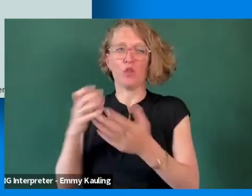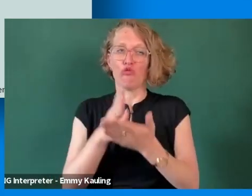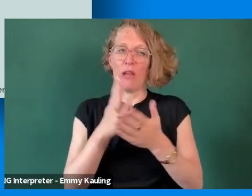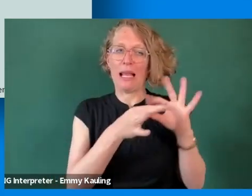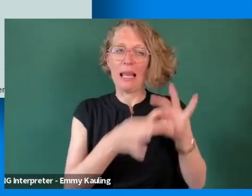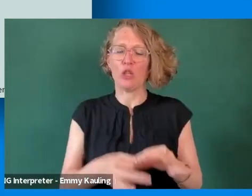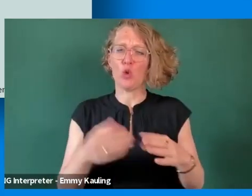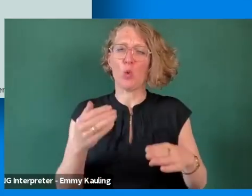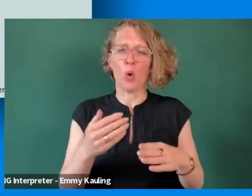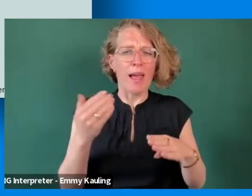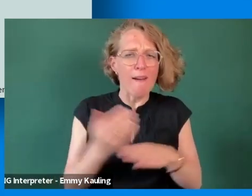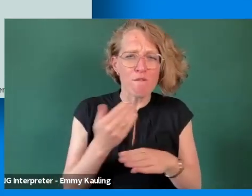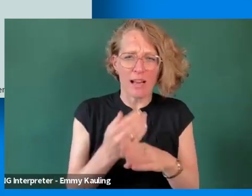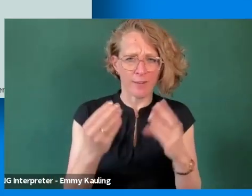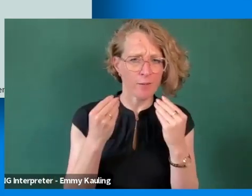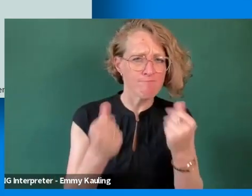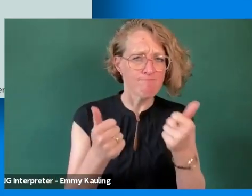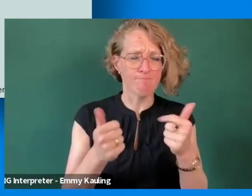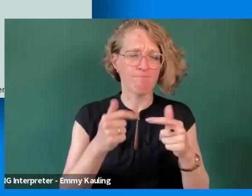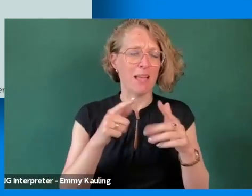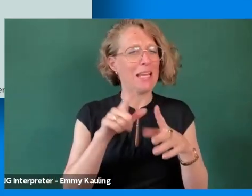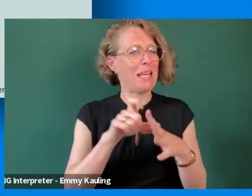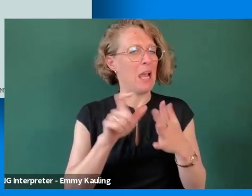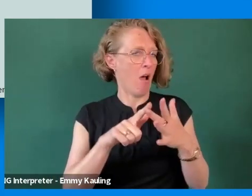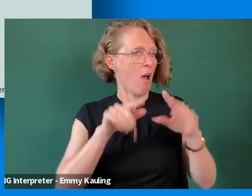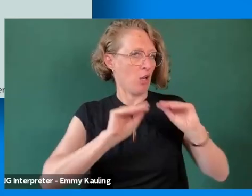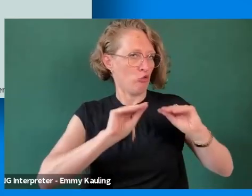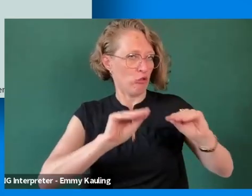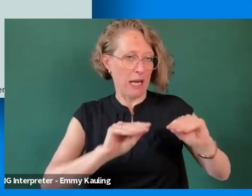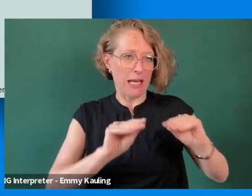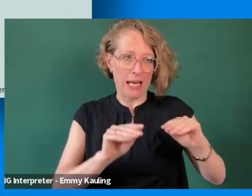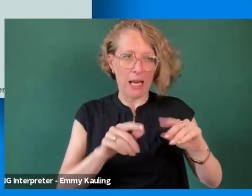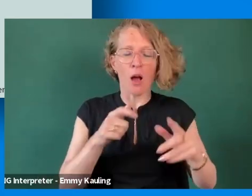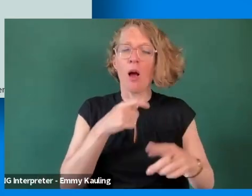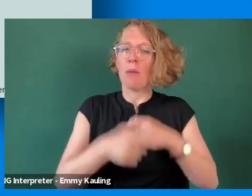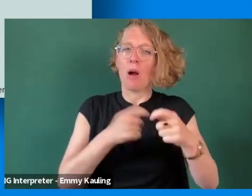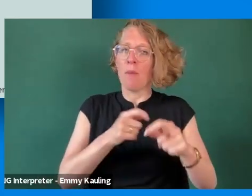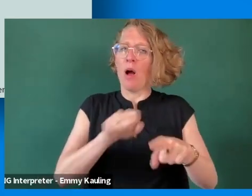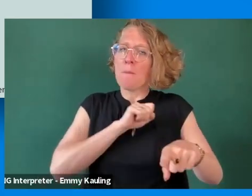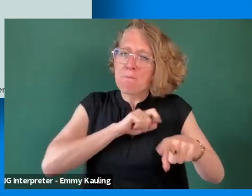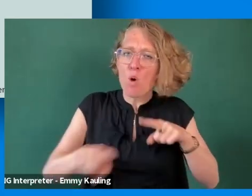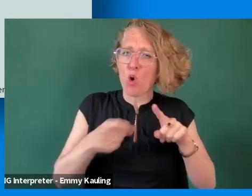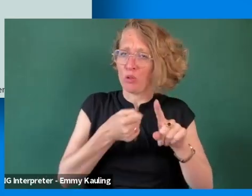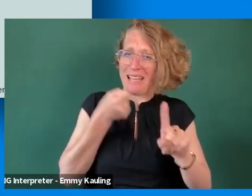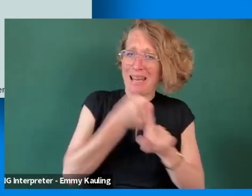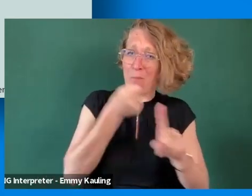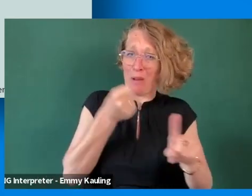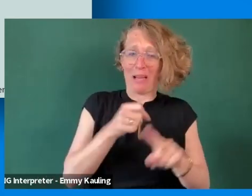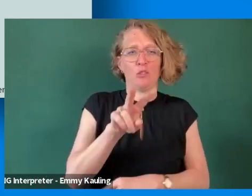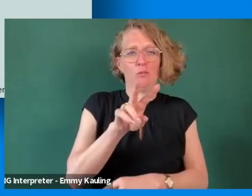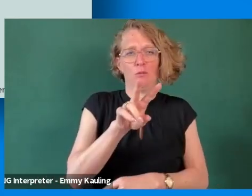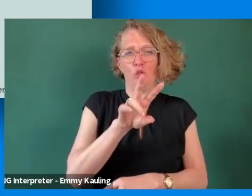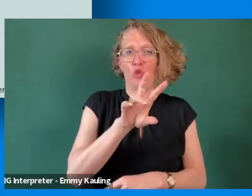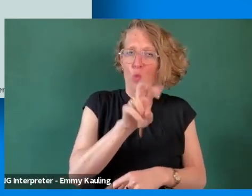training is a set of 12 practices that we think make the most impactful and therefore